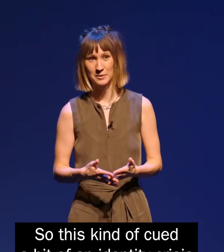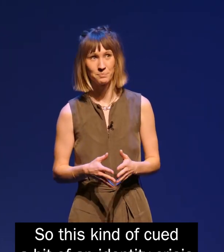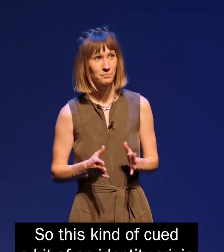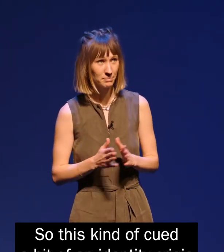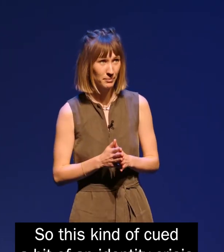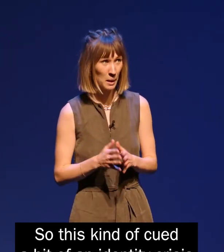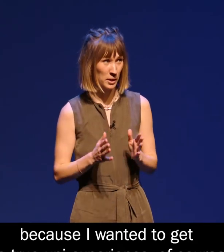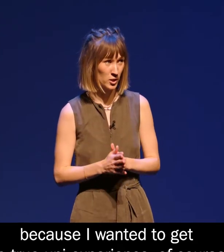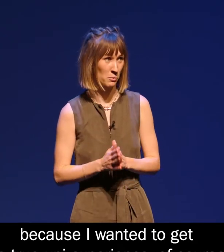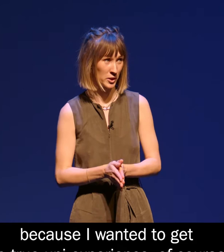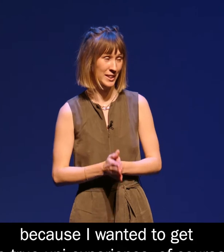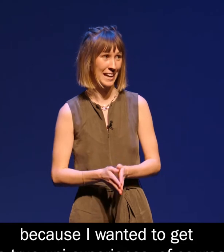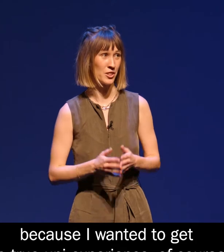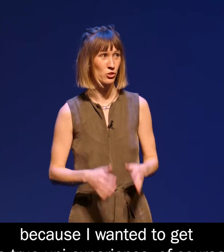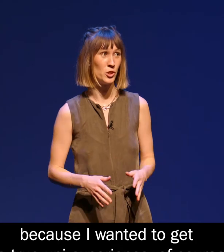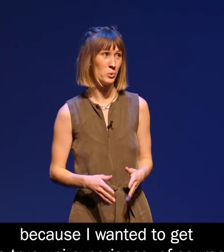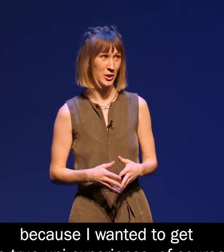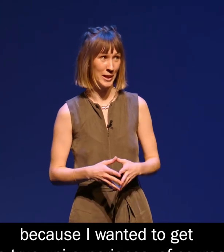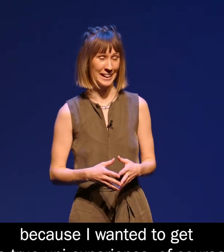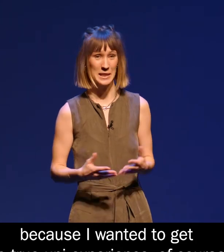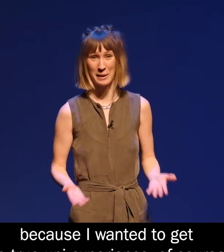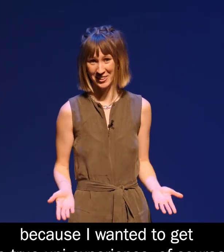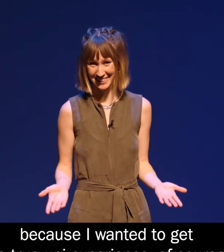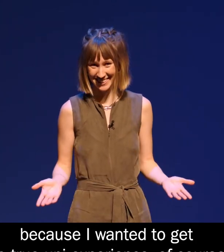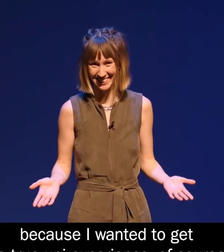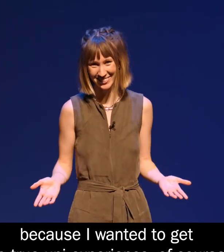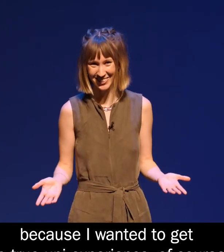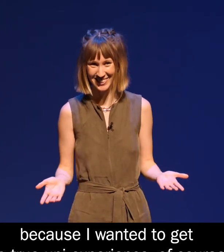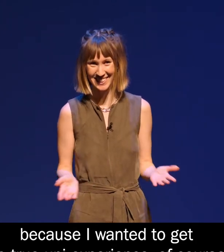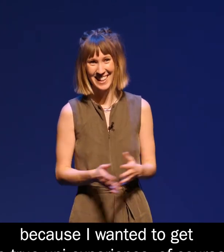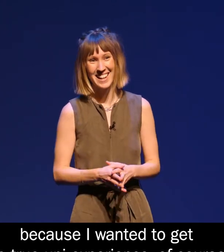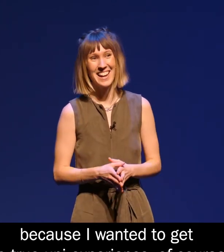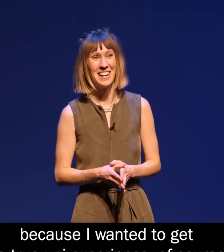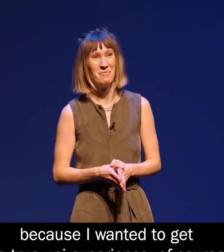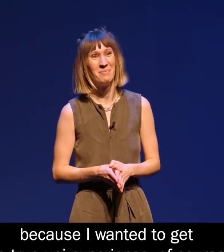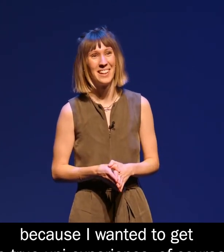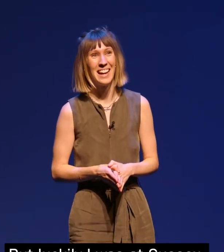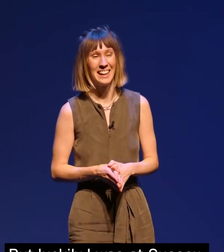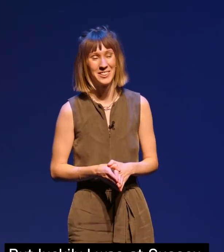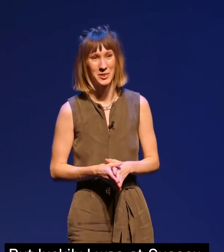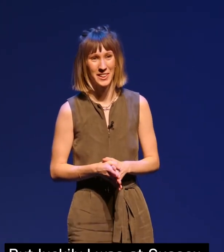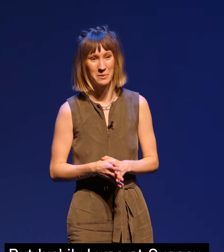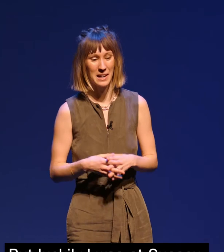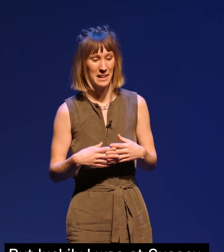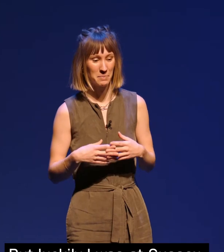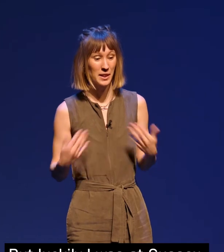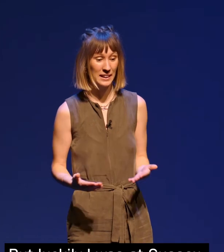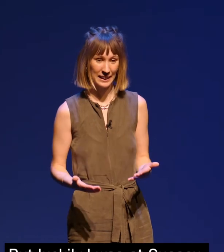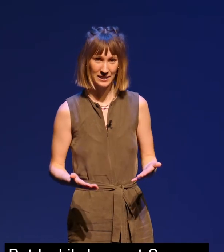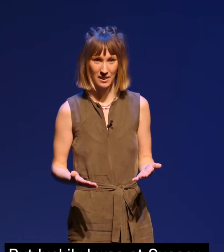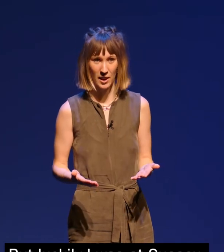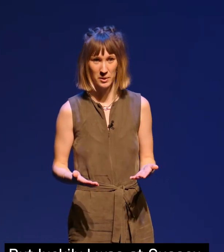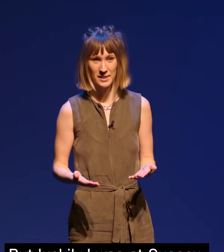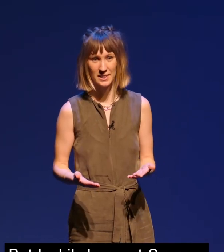crisis. Because I wanted to get the true uni experience, of course, and also, but